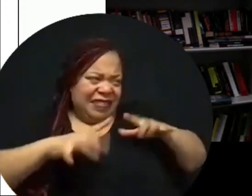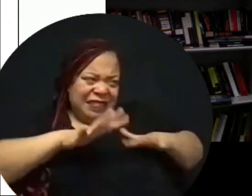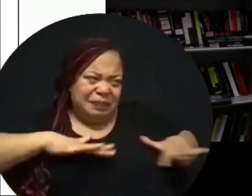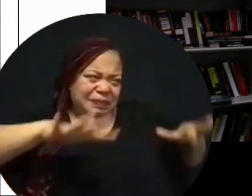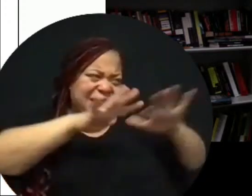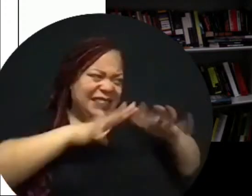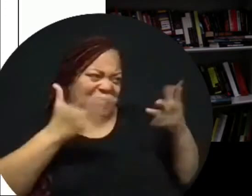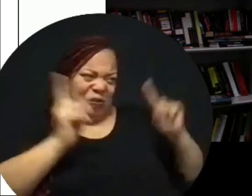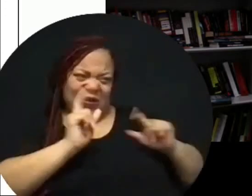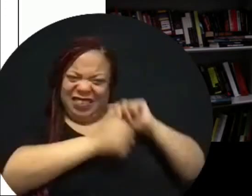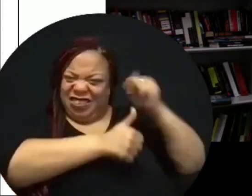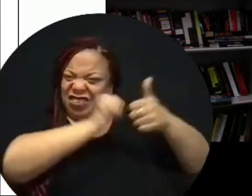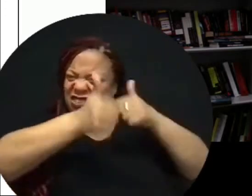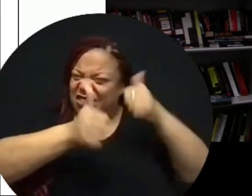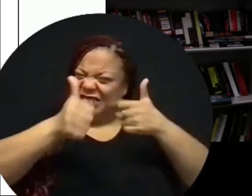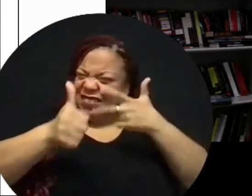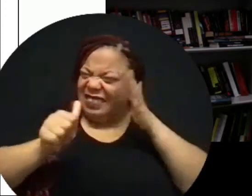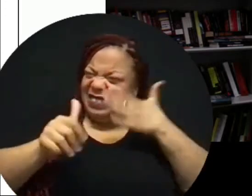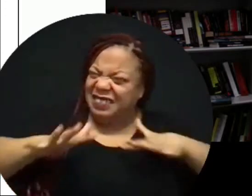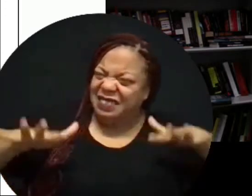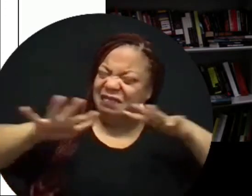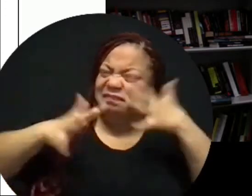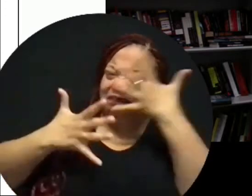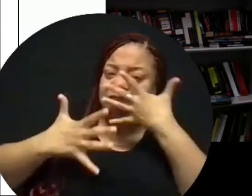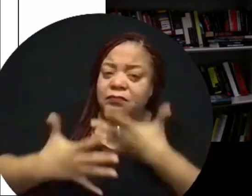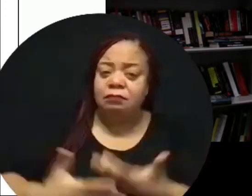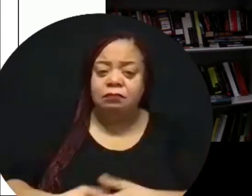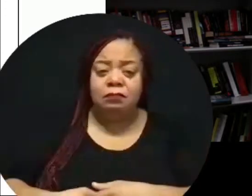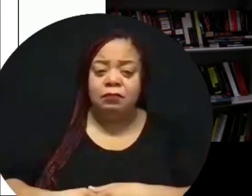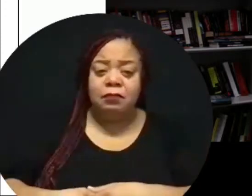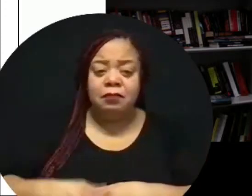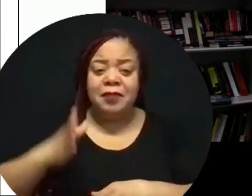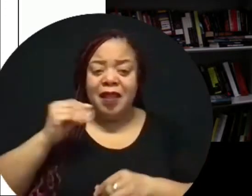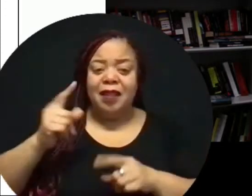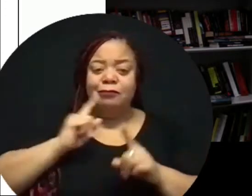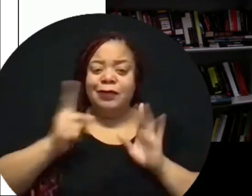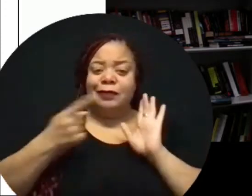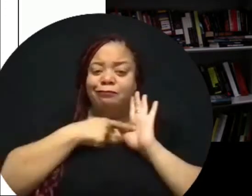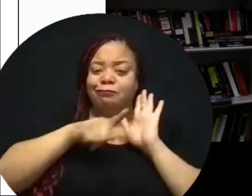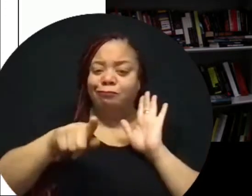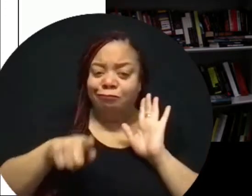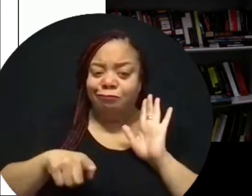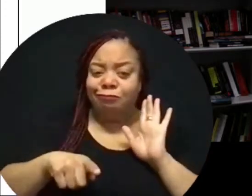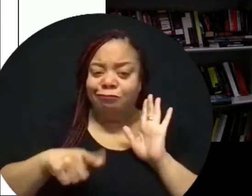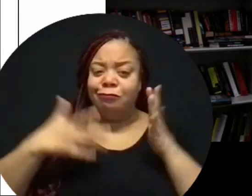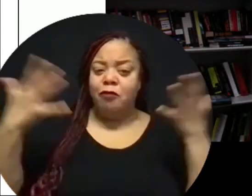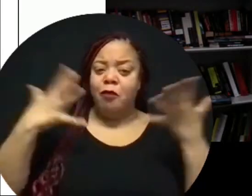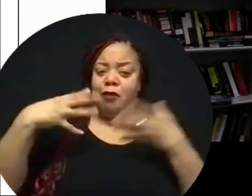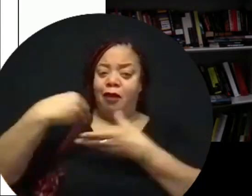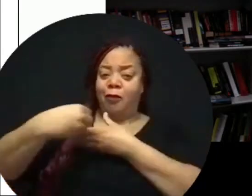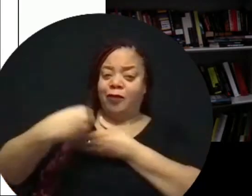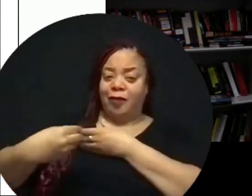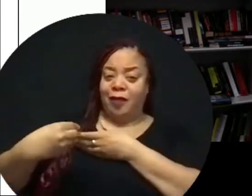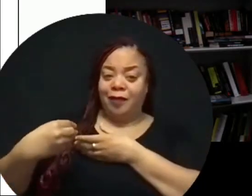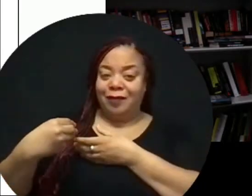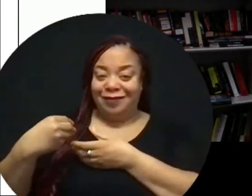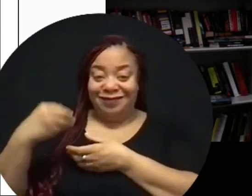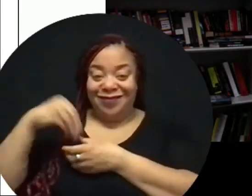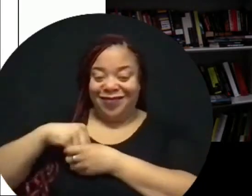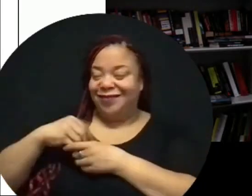particular Indigenous communities, face more broadly and on the outside, technically on the outside,